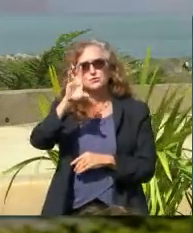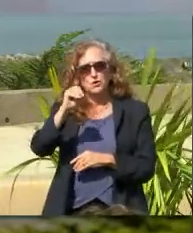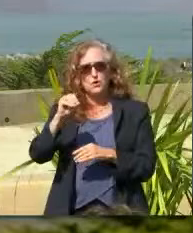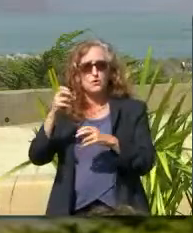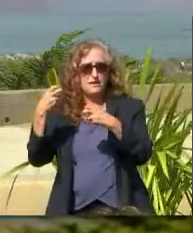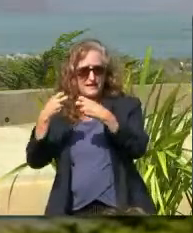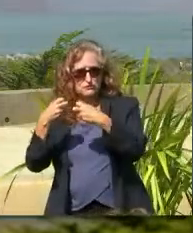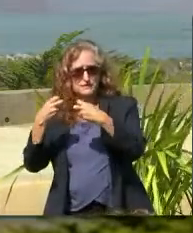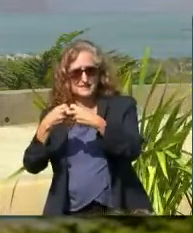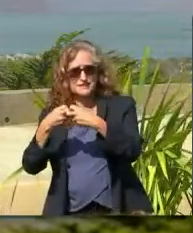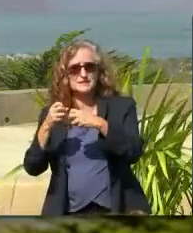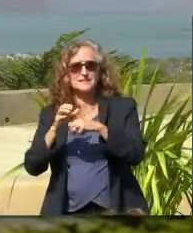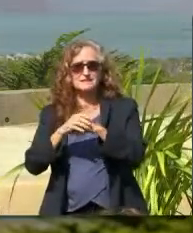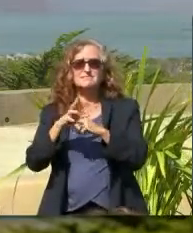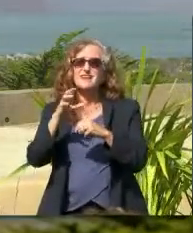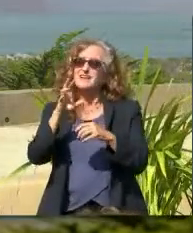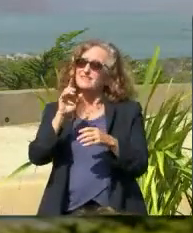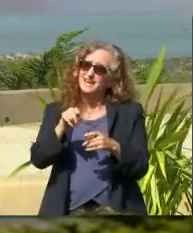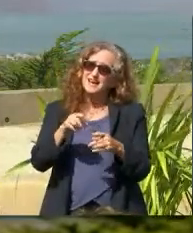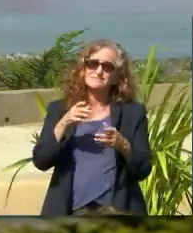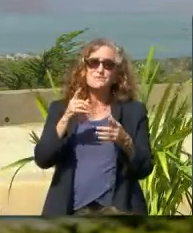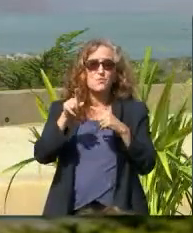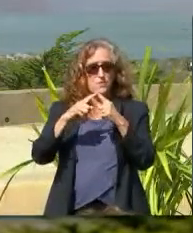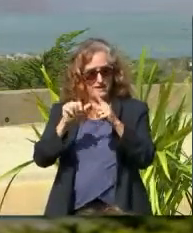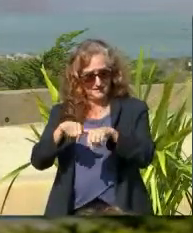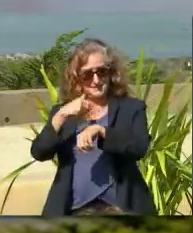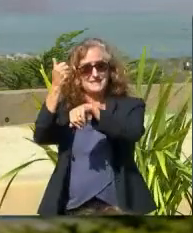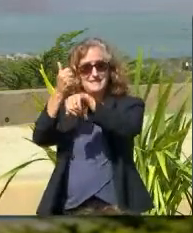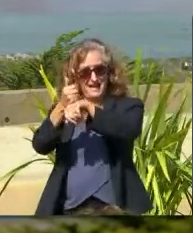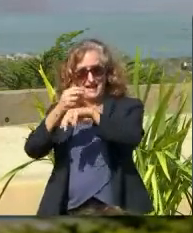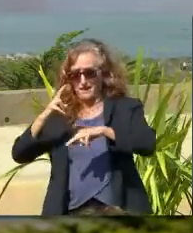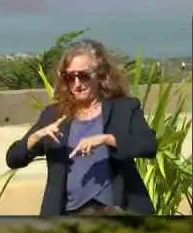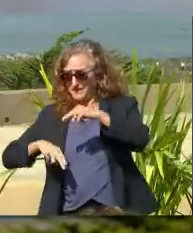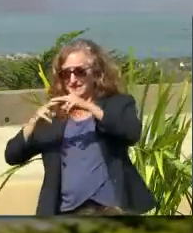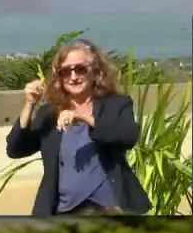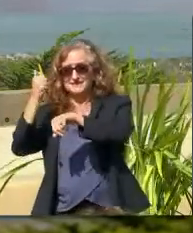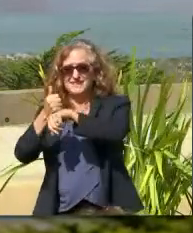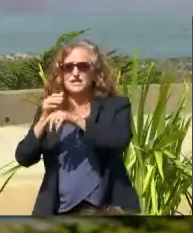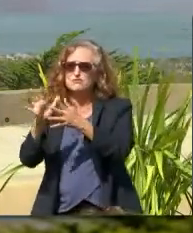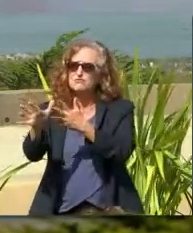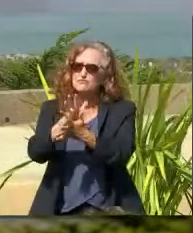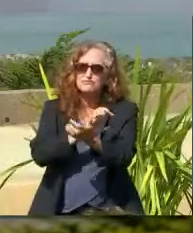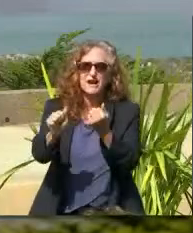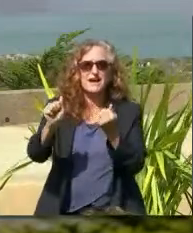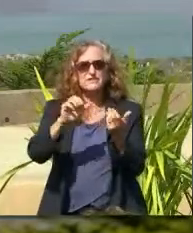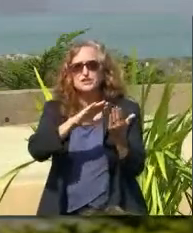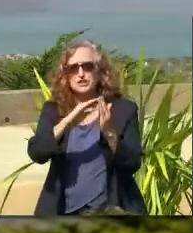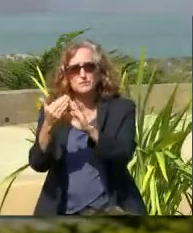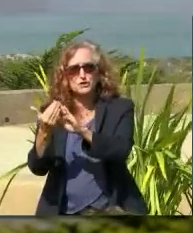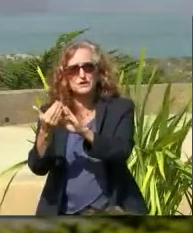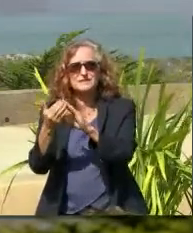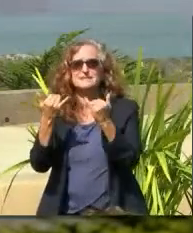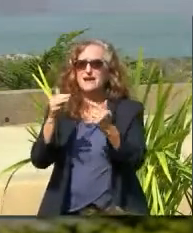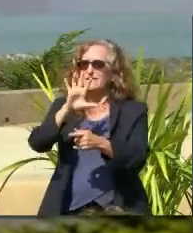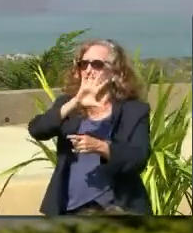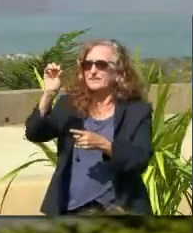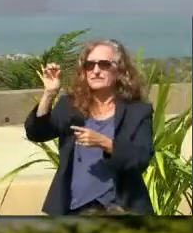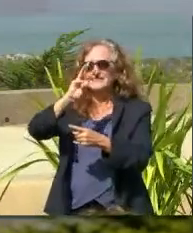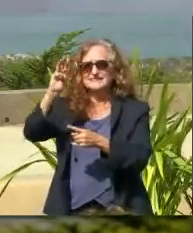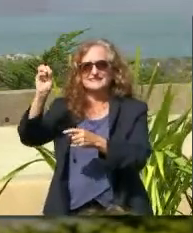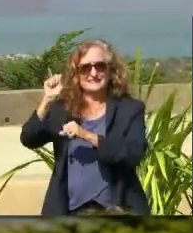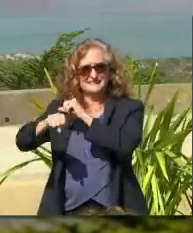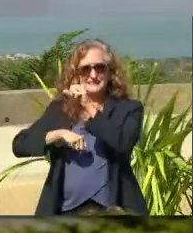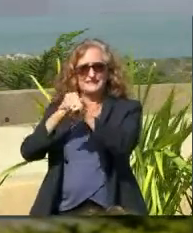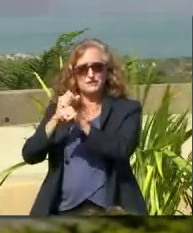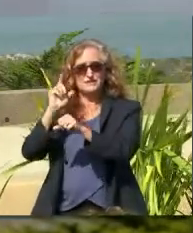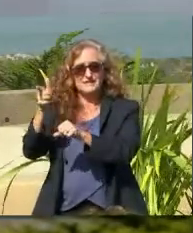ravaged complete valleys and displaced populations as they were being built. But now, 50, 60 years later, that clean, green energy is